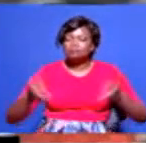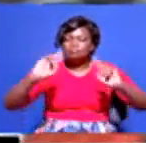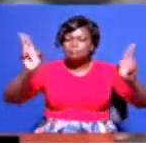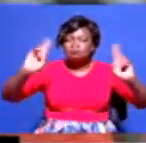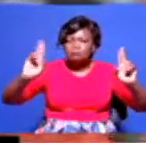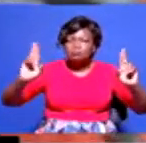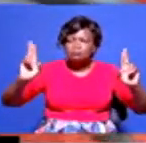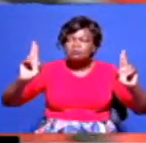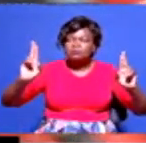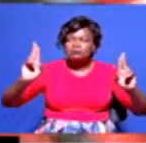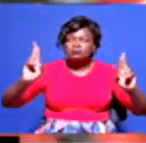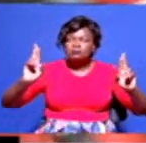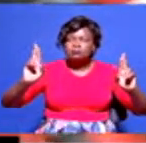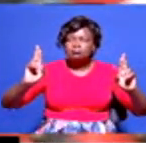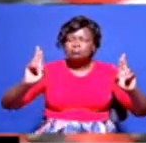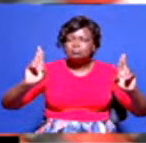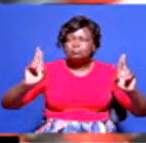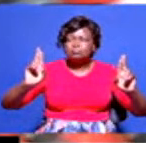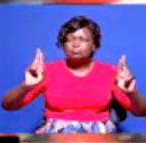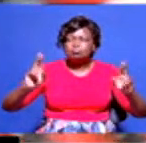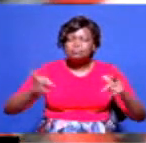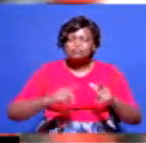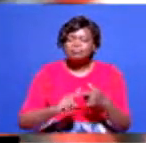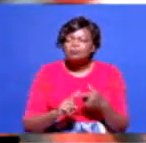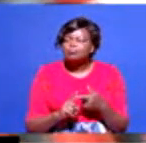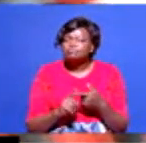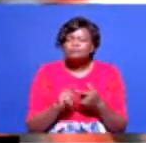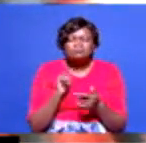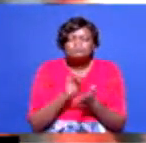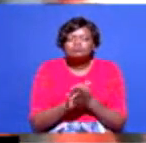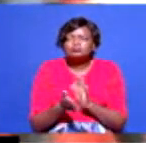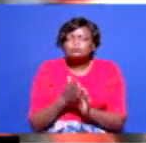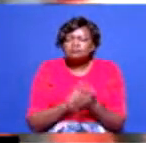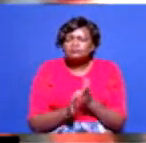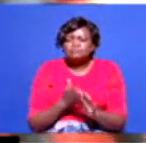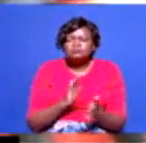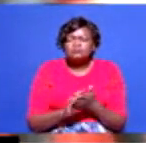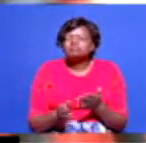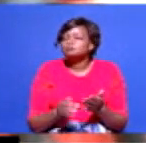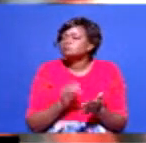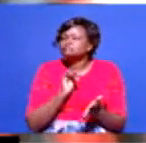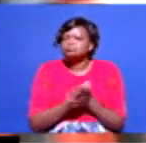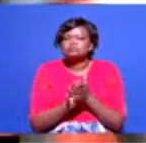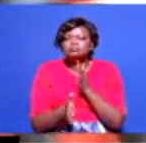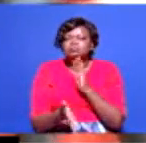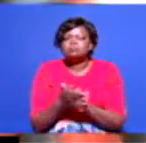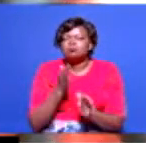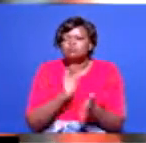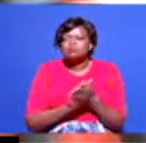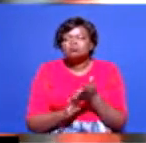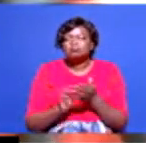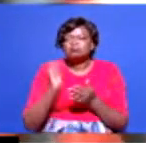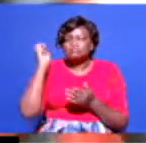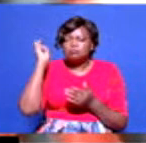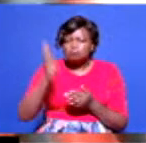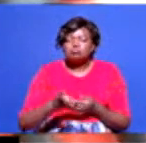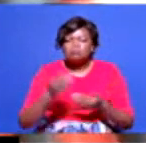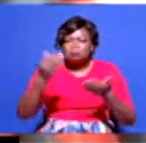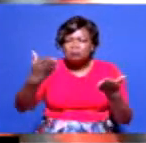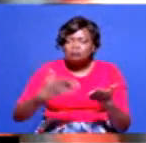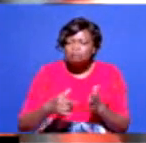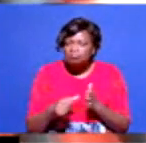tayari. Na hakuna mtu ambaye ni yeyote ambaye ataweza kuleta